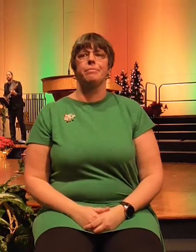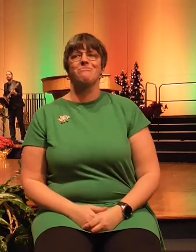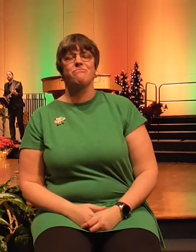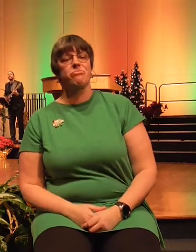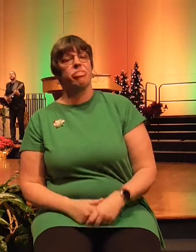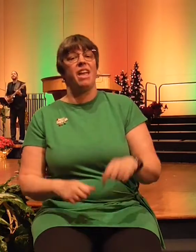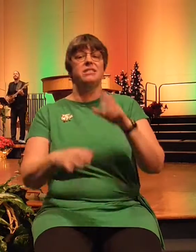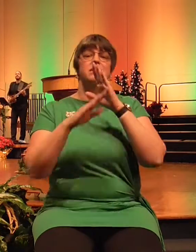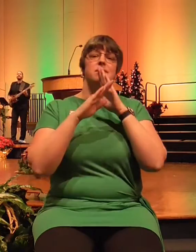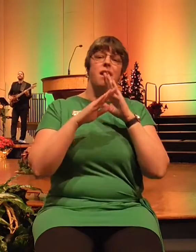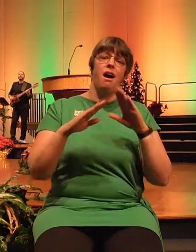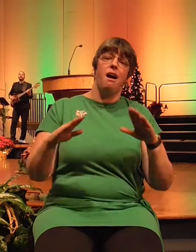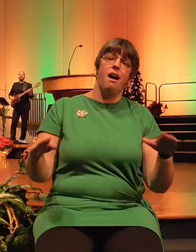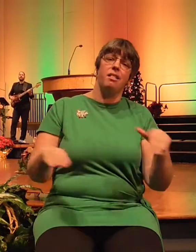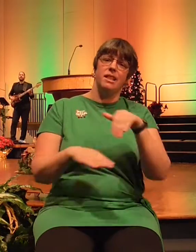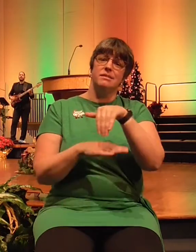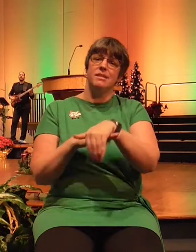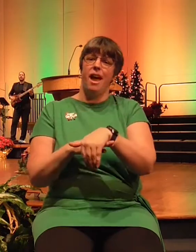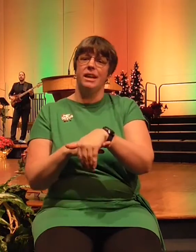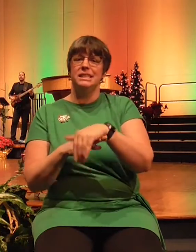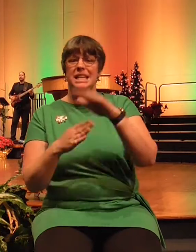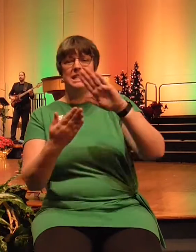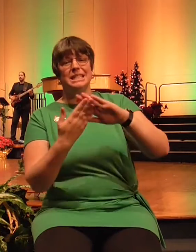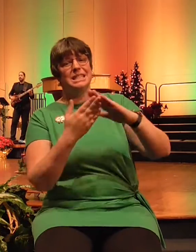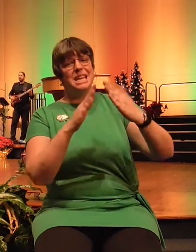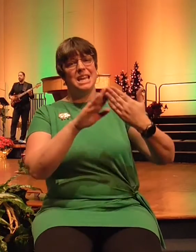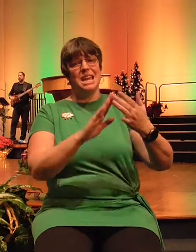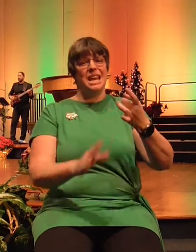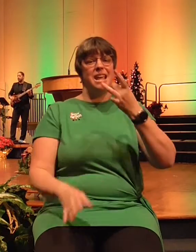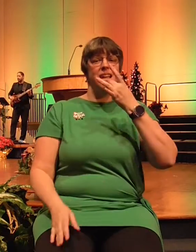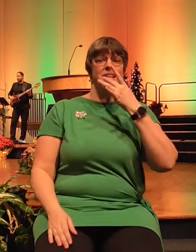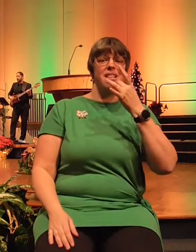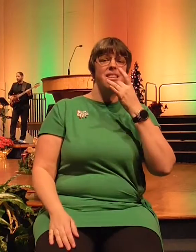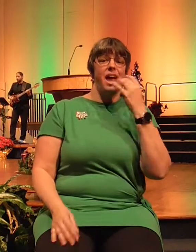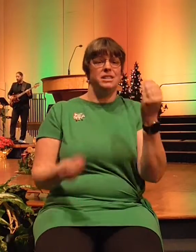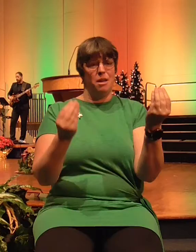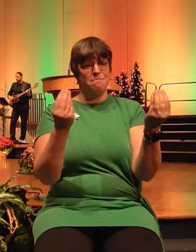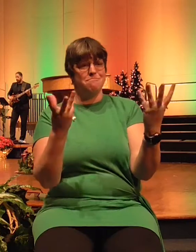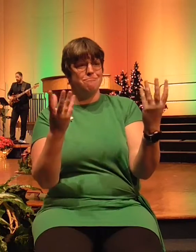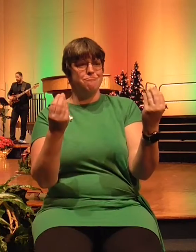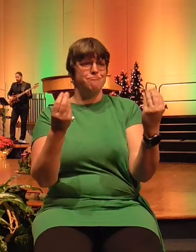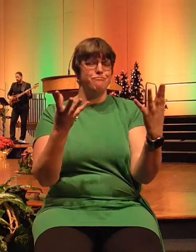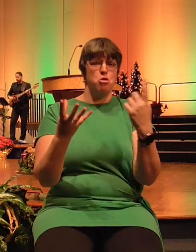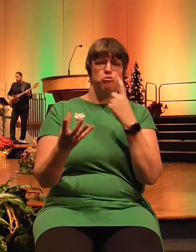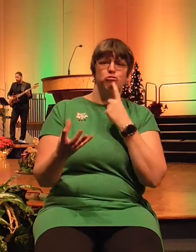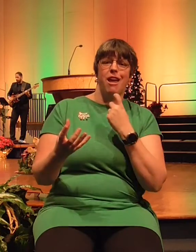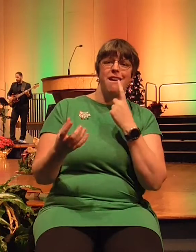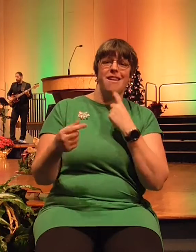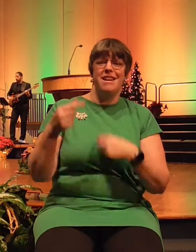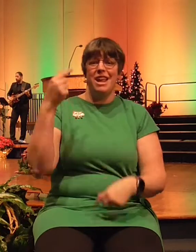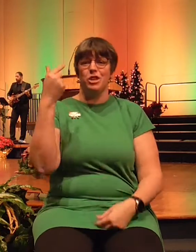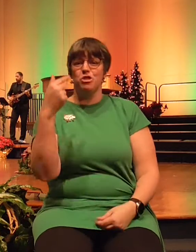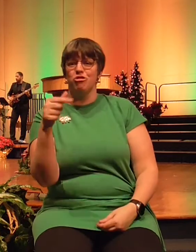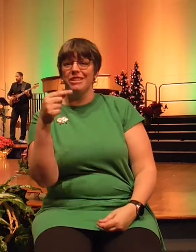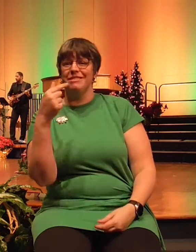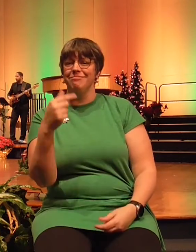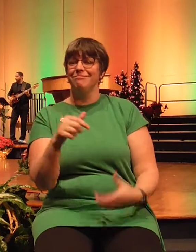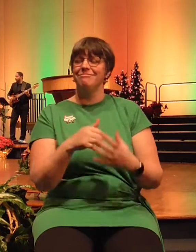Silent night, city lights are blinking red and